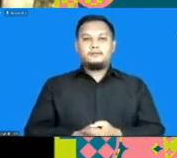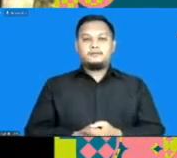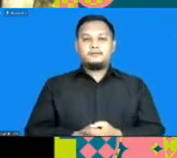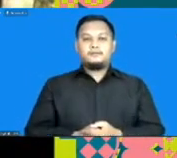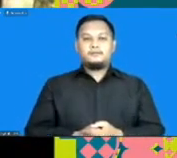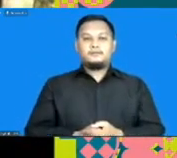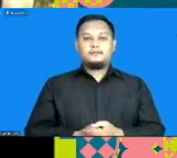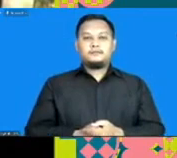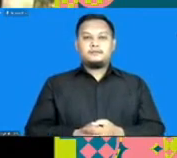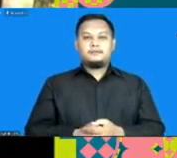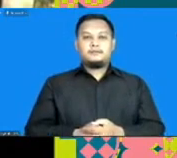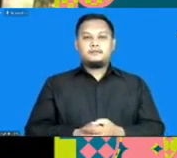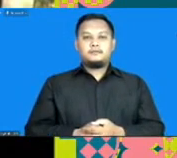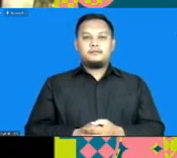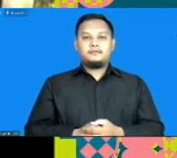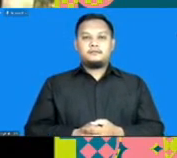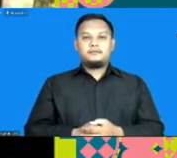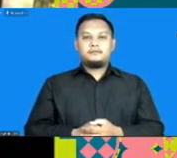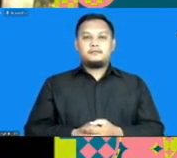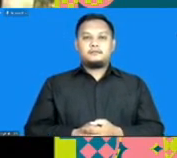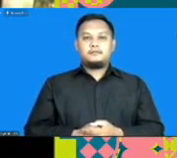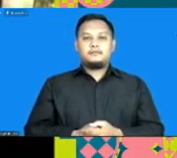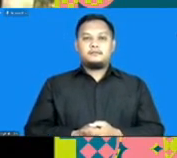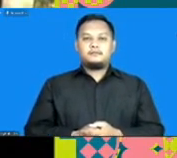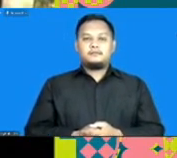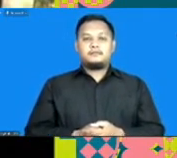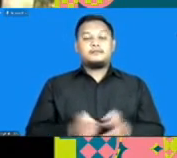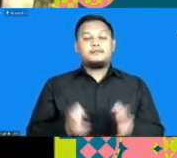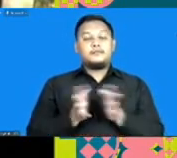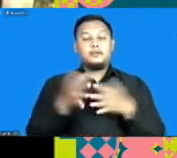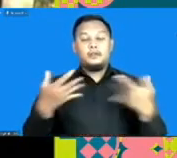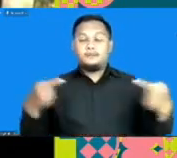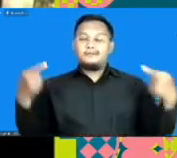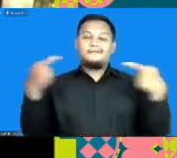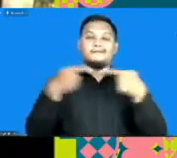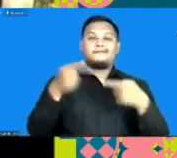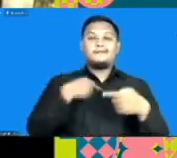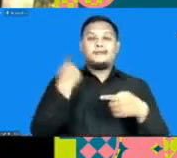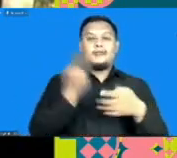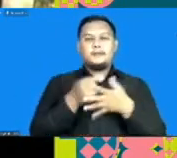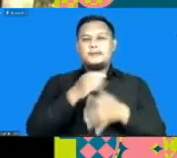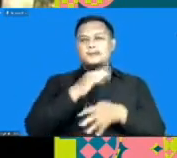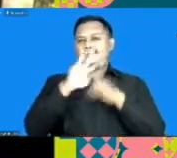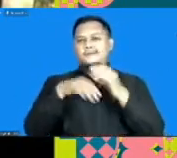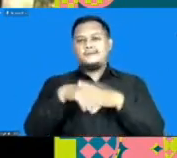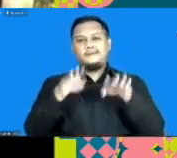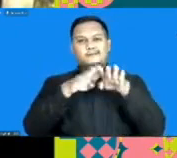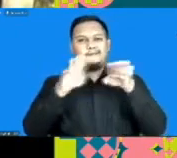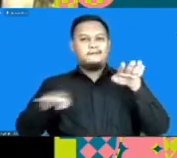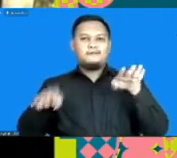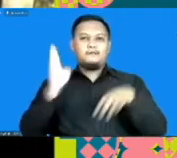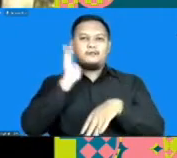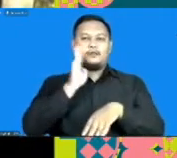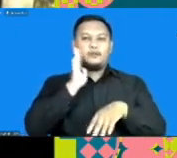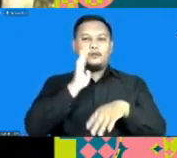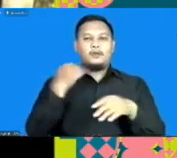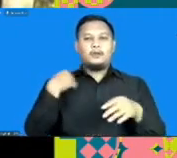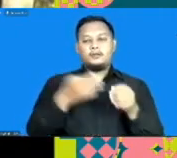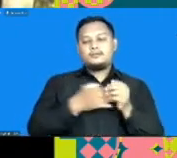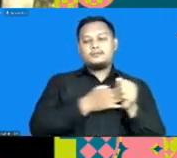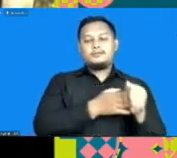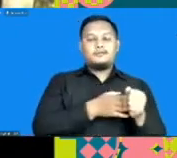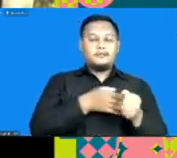Shev with the Global Entrepreneurship Prizes, or with you at WEF, Mandeep,